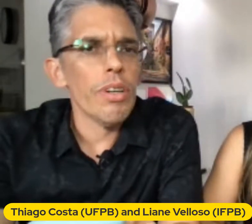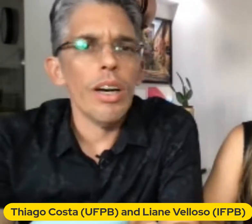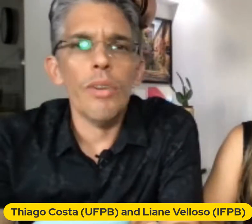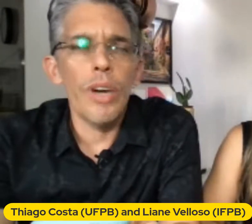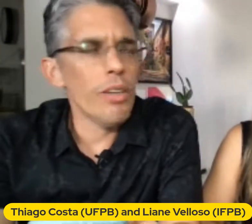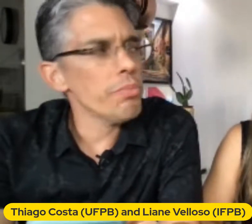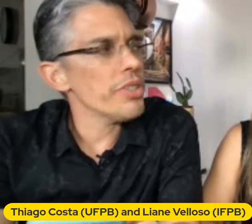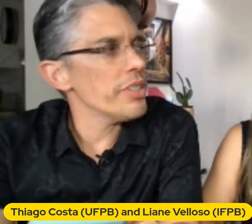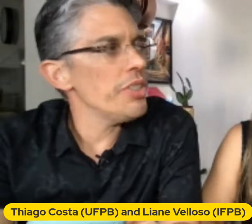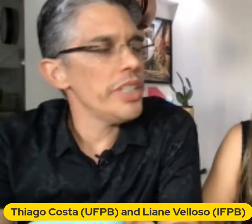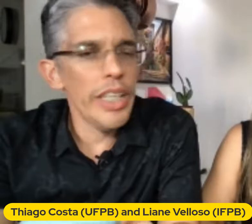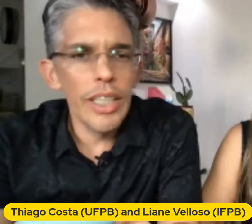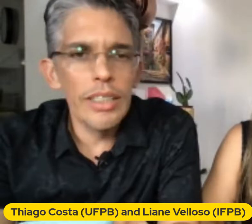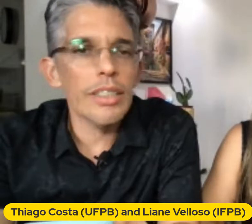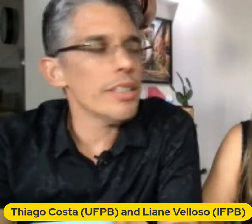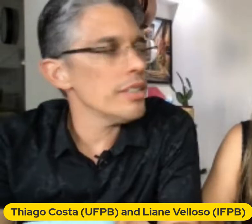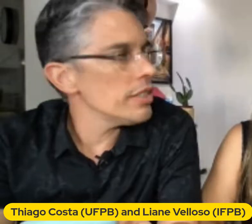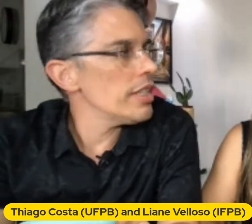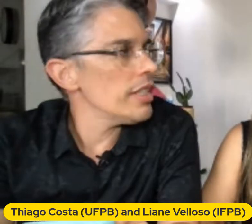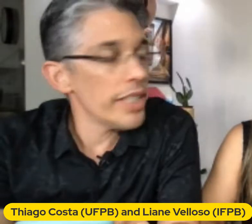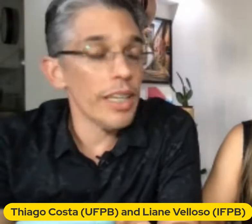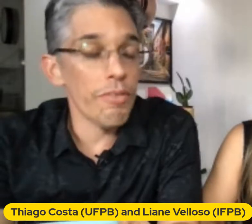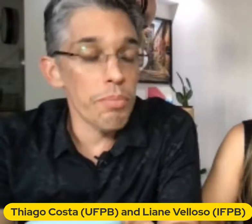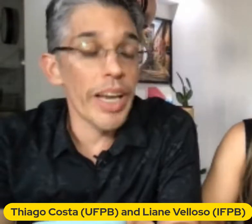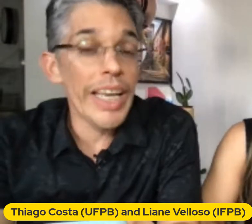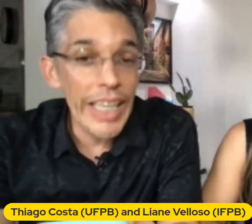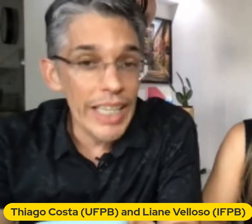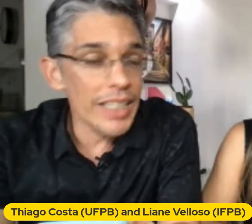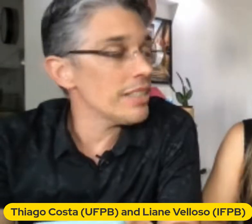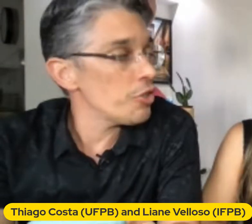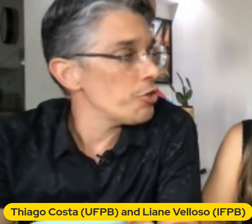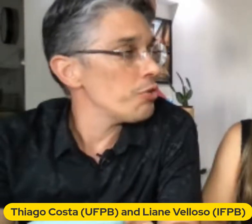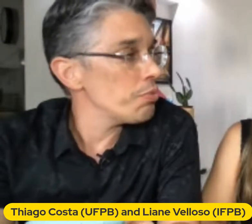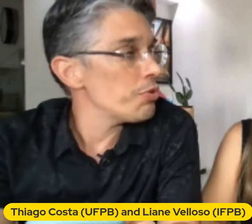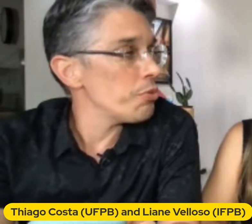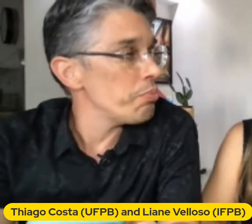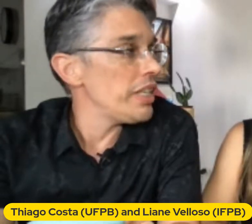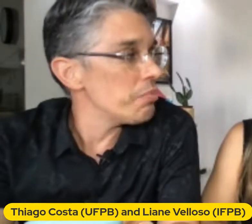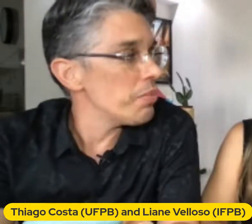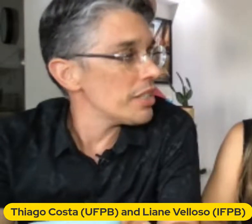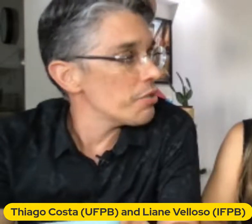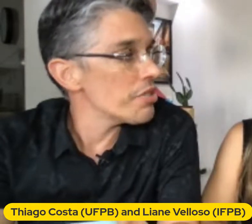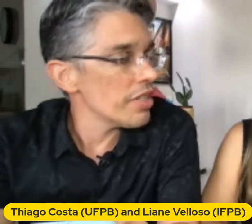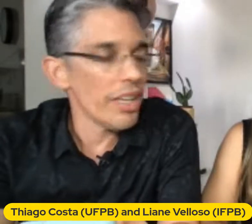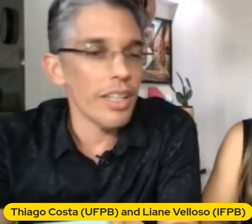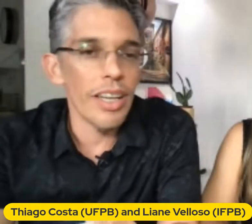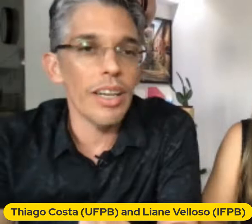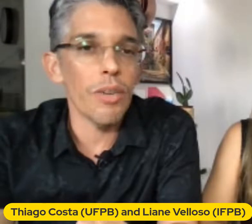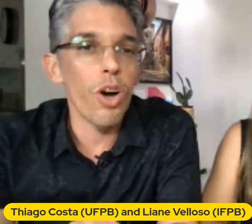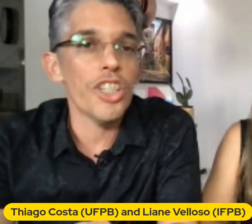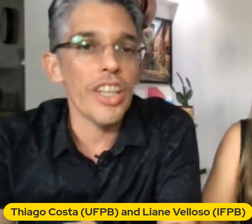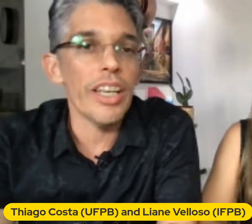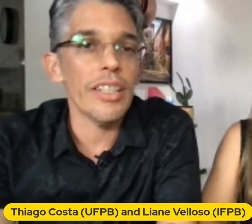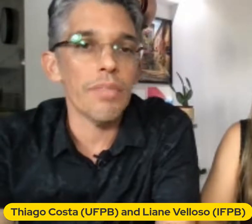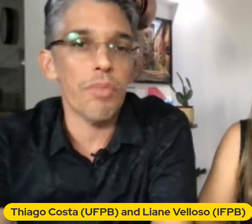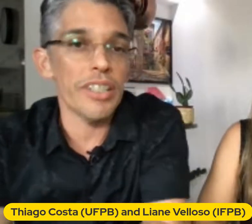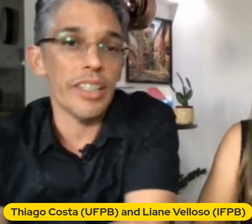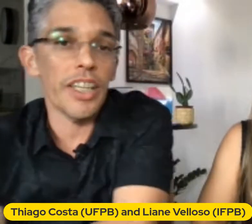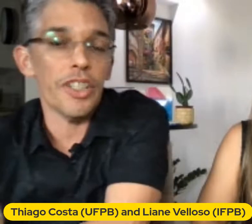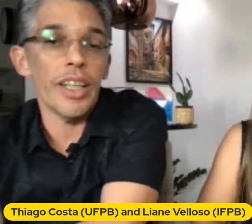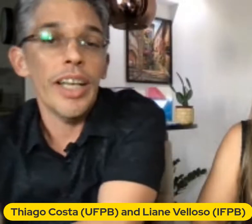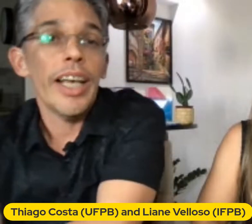people around Brazil needs everybody needs to meet Matheus and watch